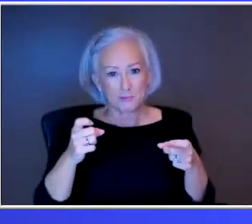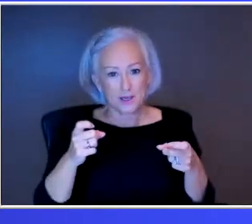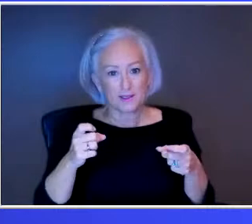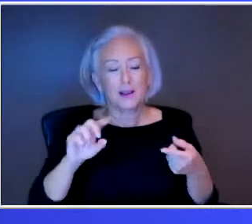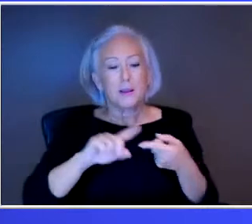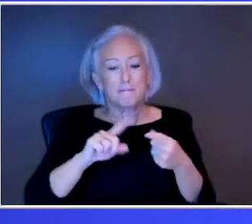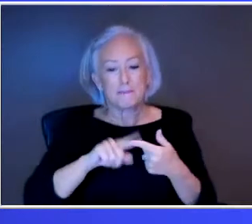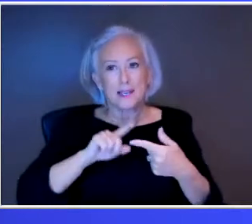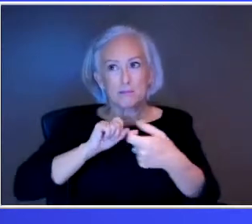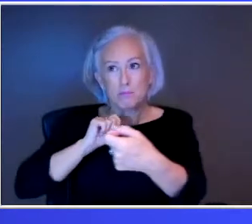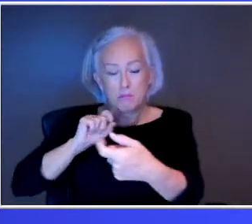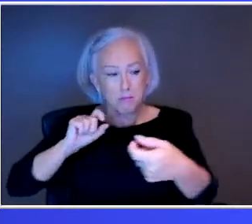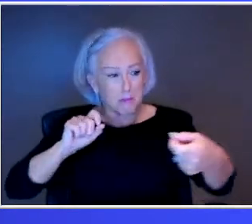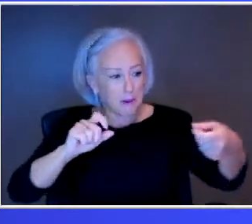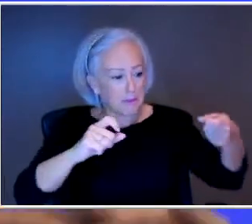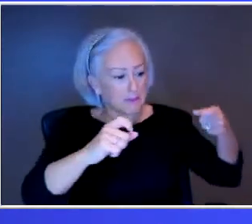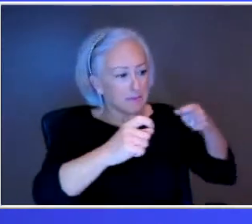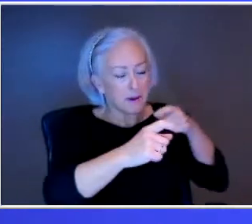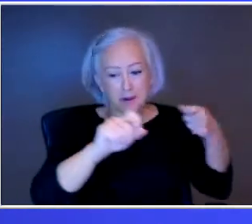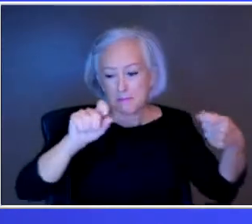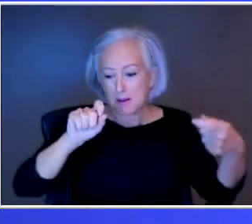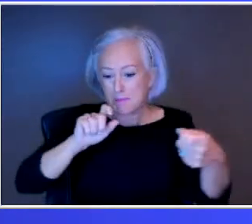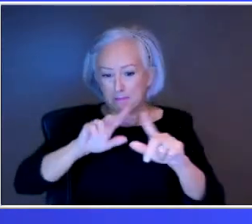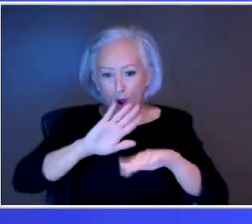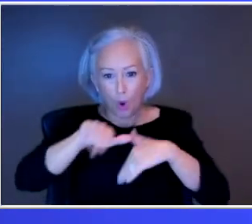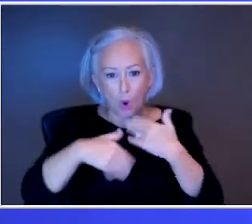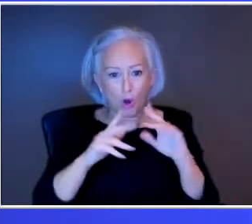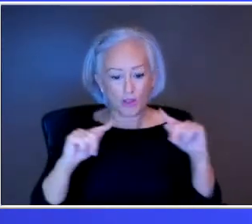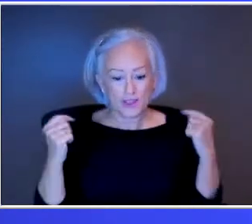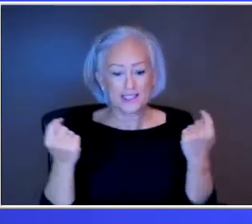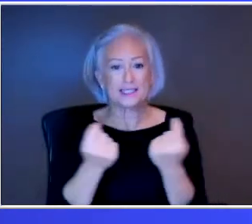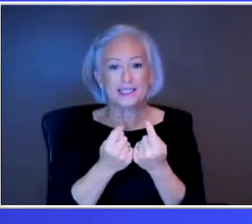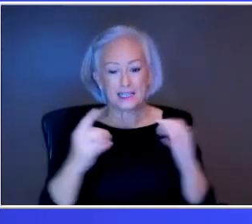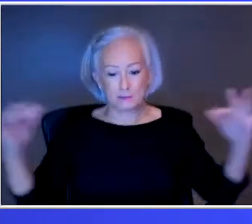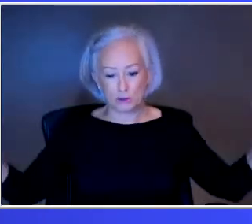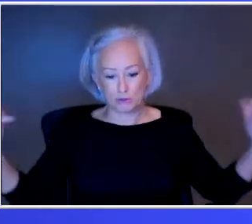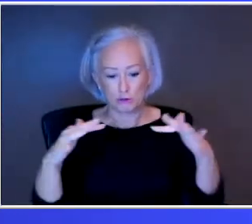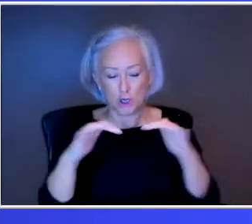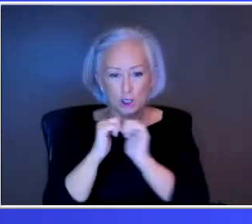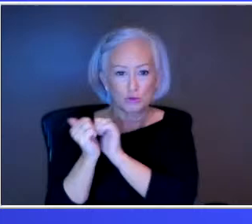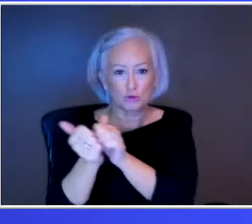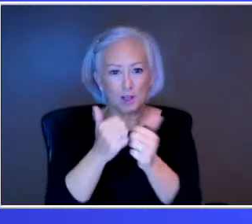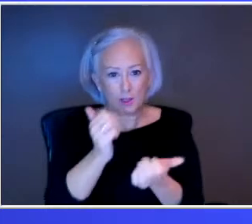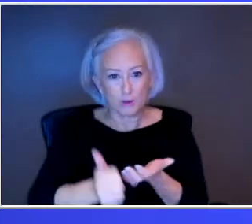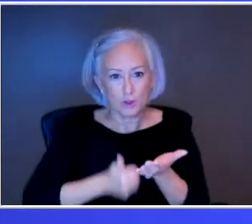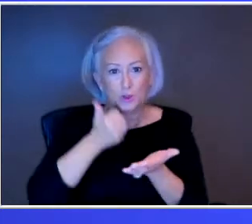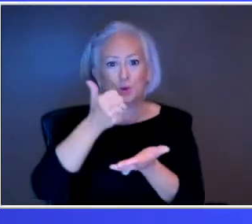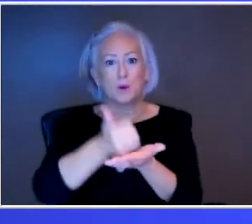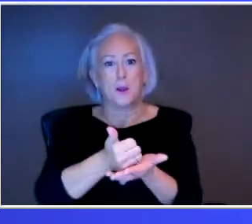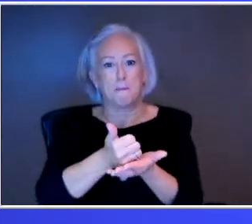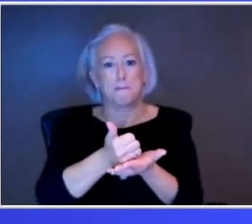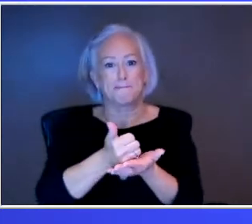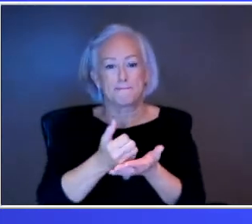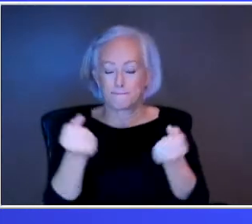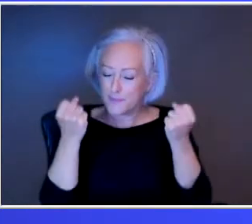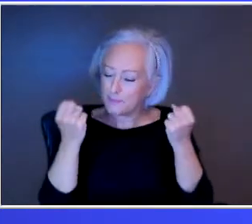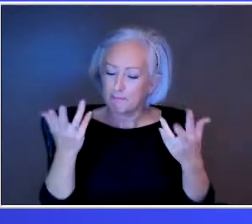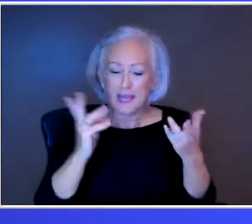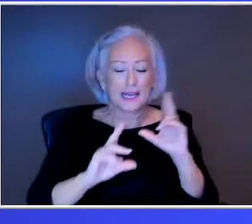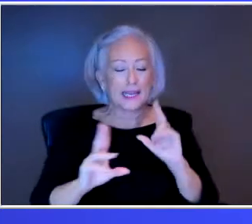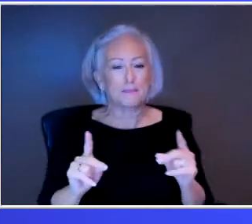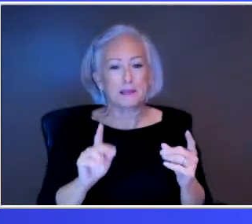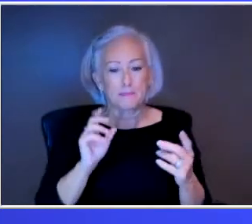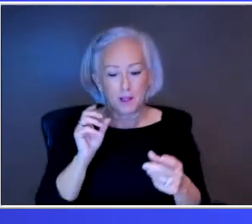involved in the team, myself included. But there's multiple personnel that are all notified at a moment's notice and